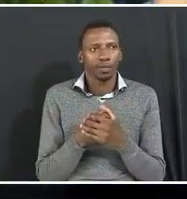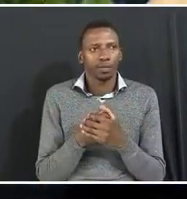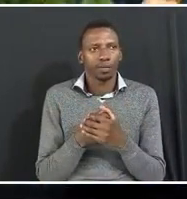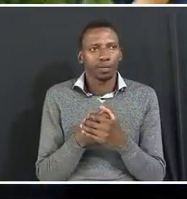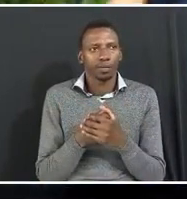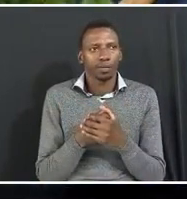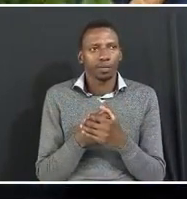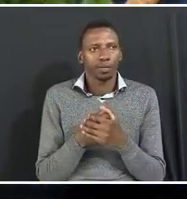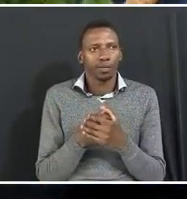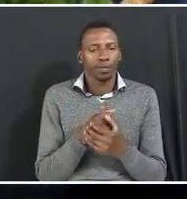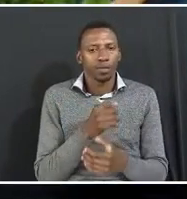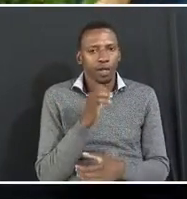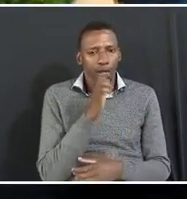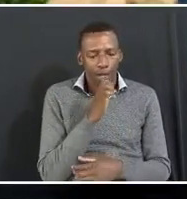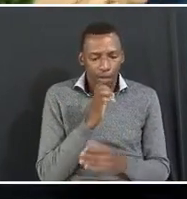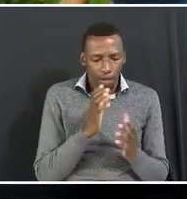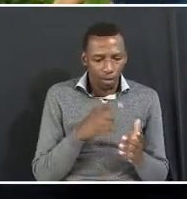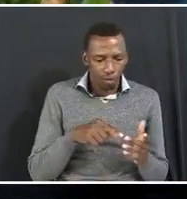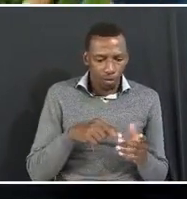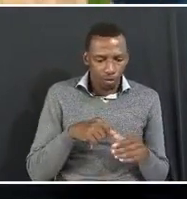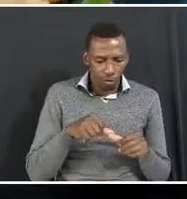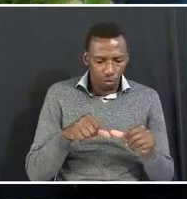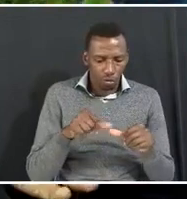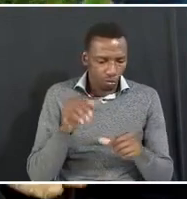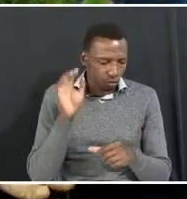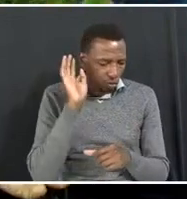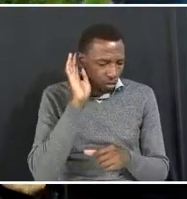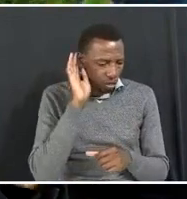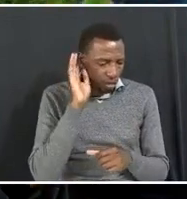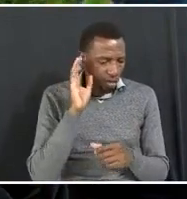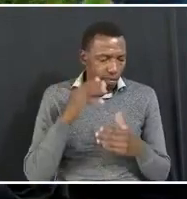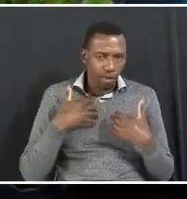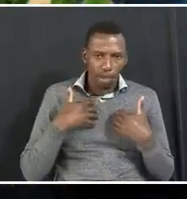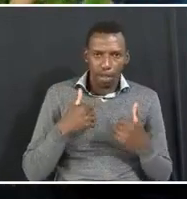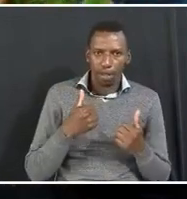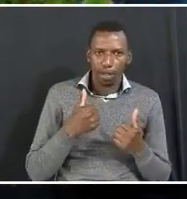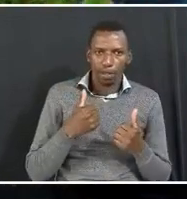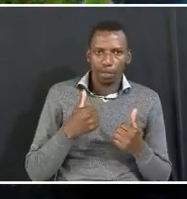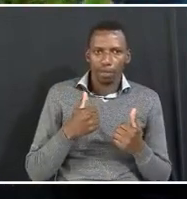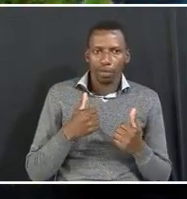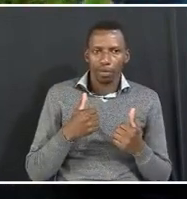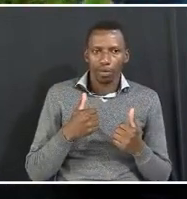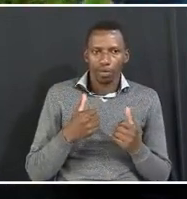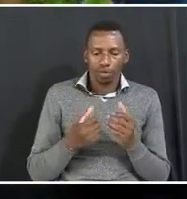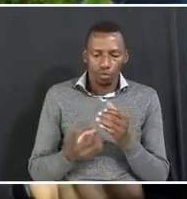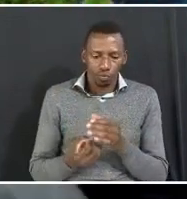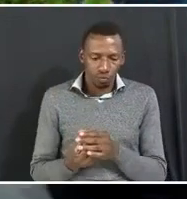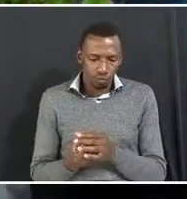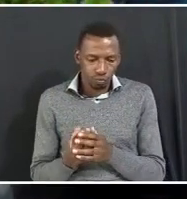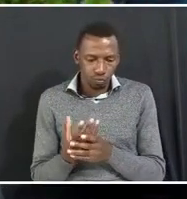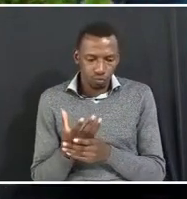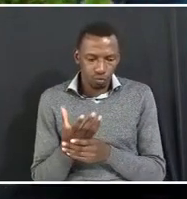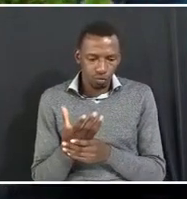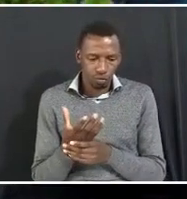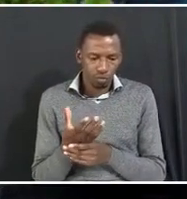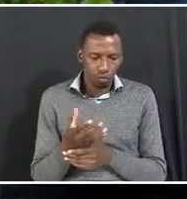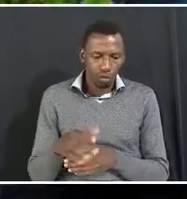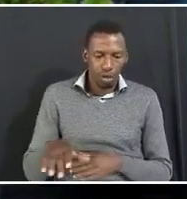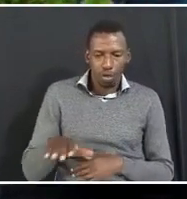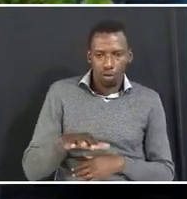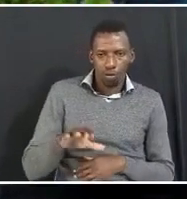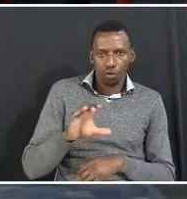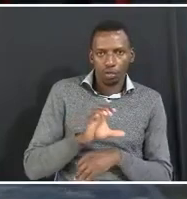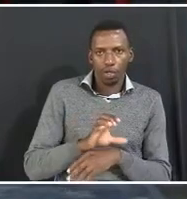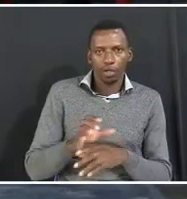hearing healthy, growing local church. How can we achieve a healthy, growing